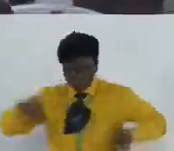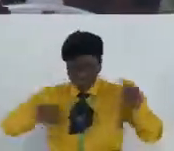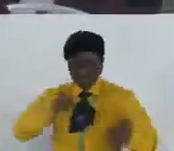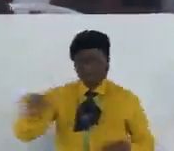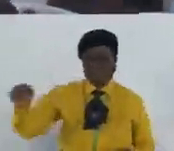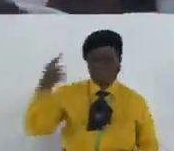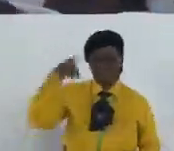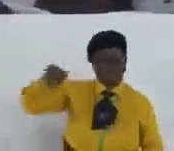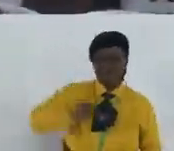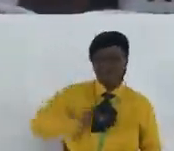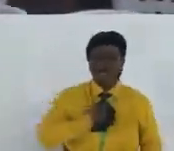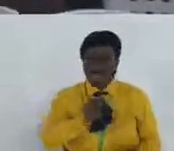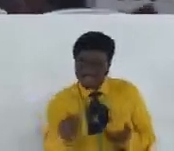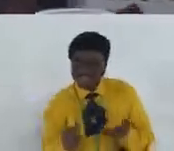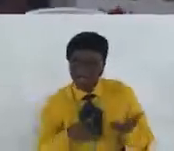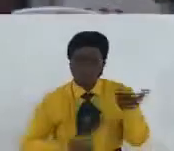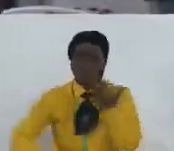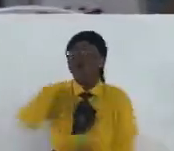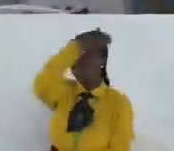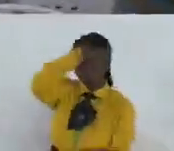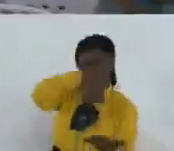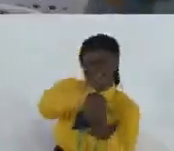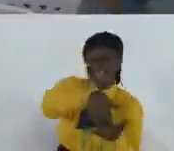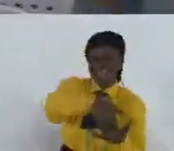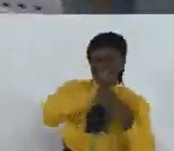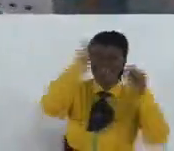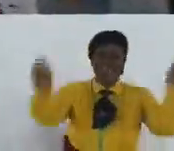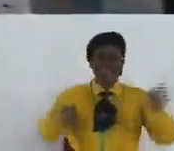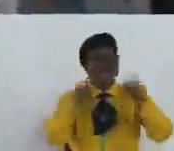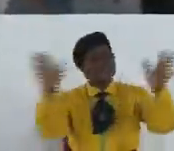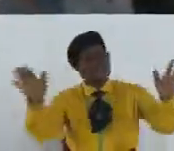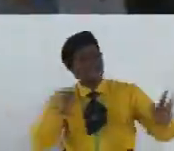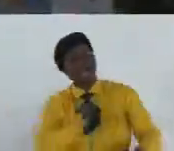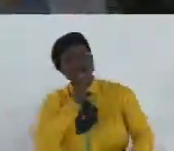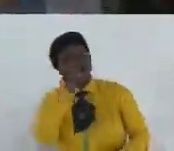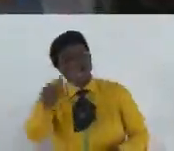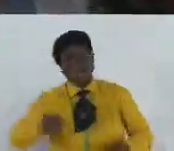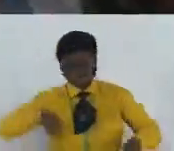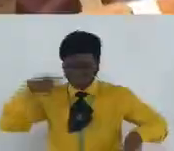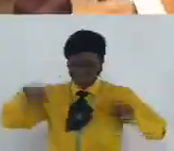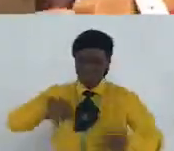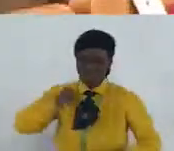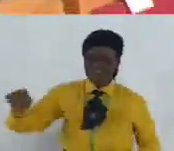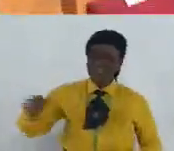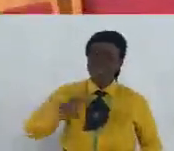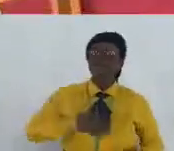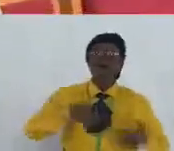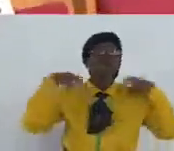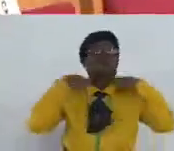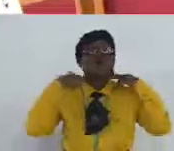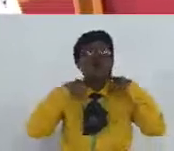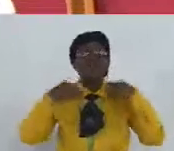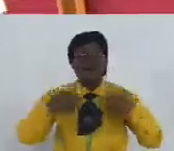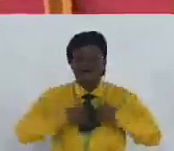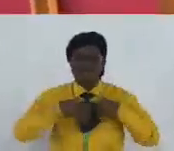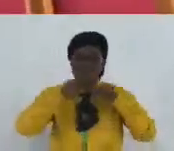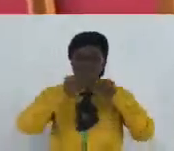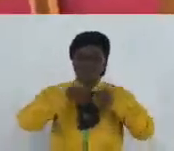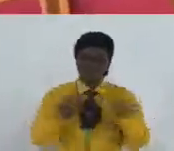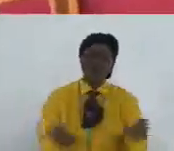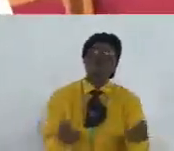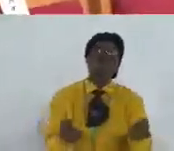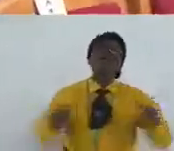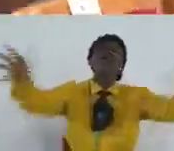am rejoicing, for I am born again. Hallelujah. I am rejoicing, my yokes have